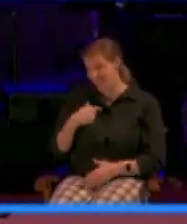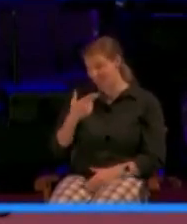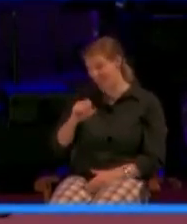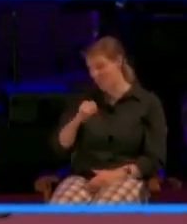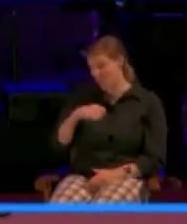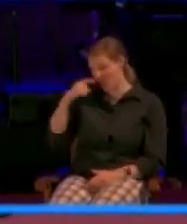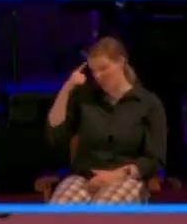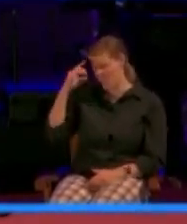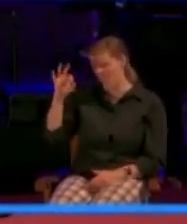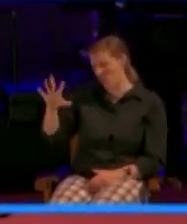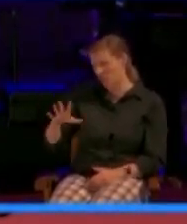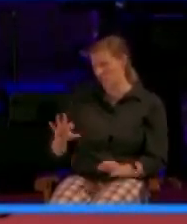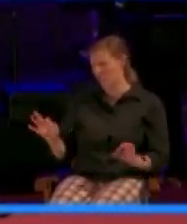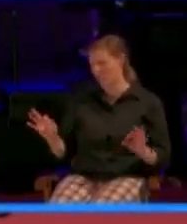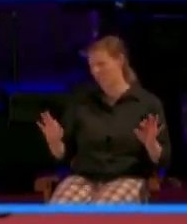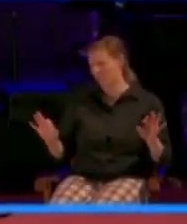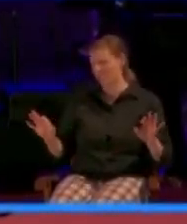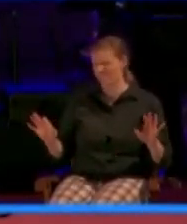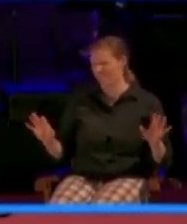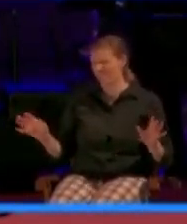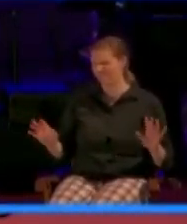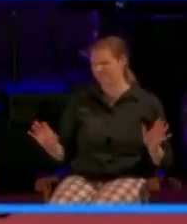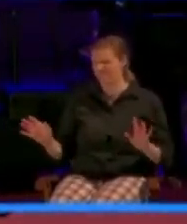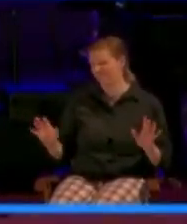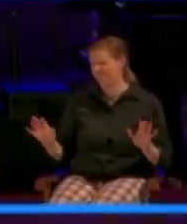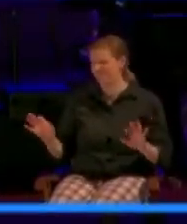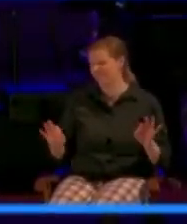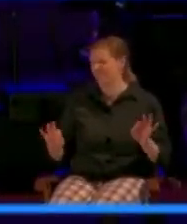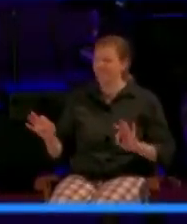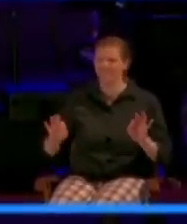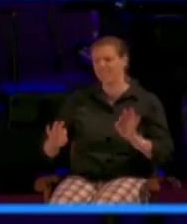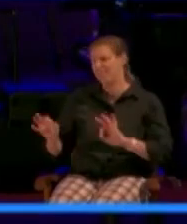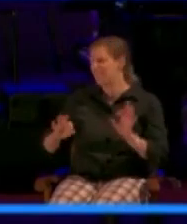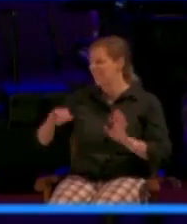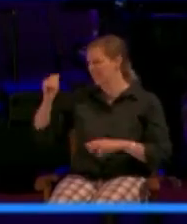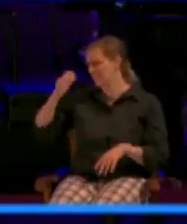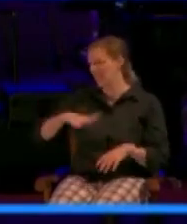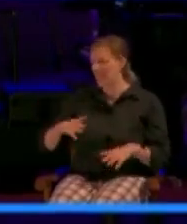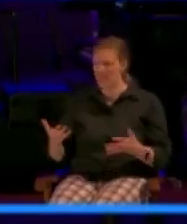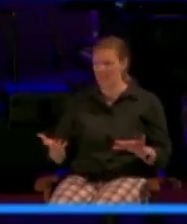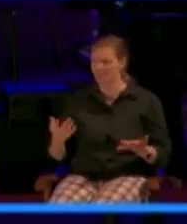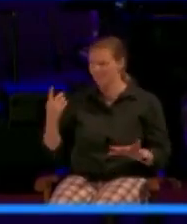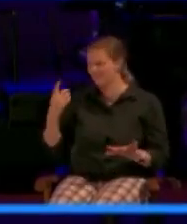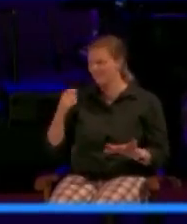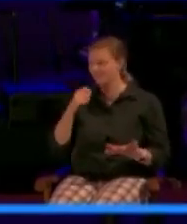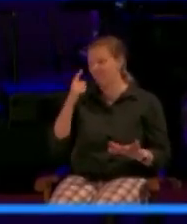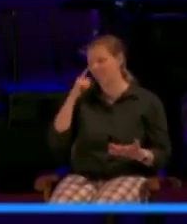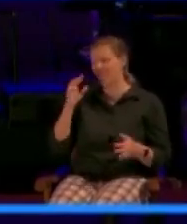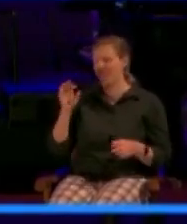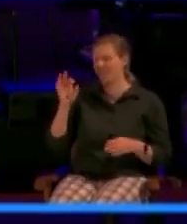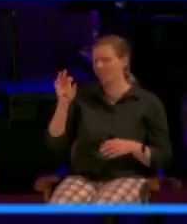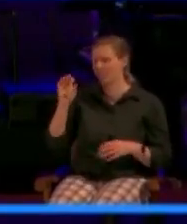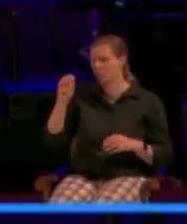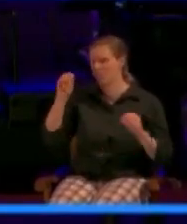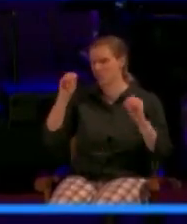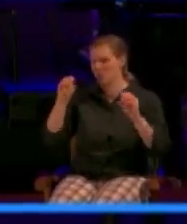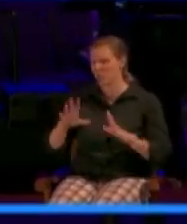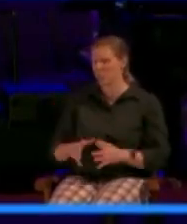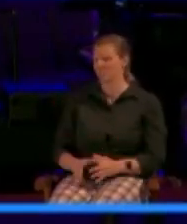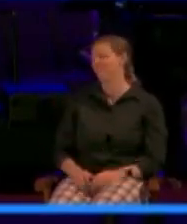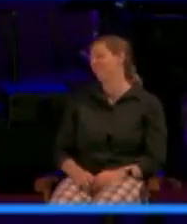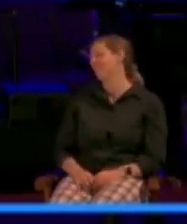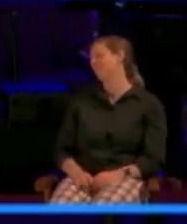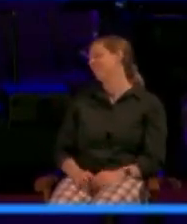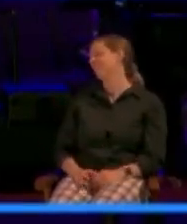And that day, I wanted that buried treasure so badly. And I said,